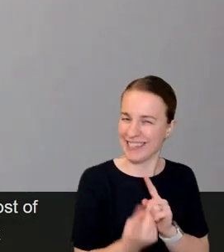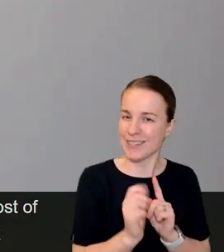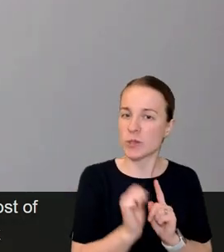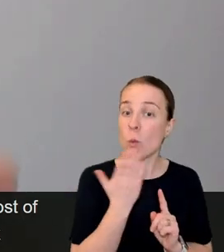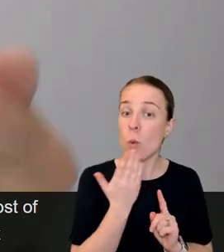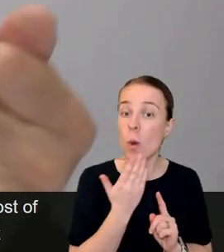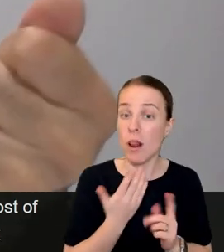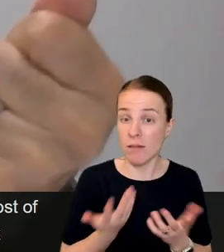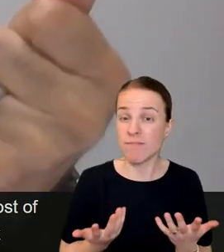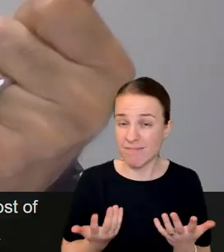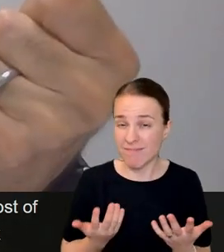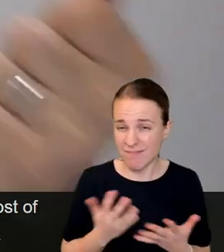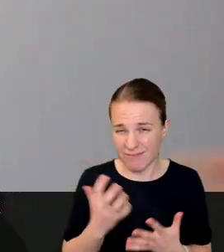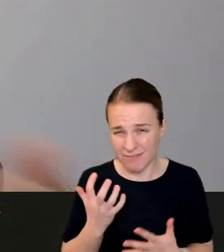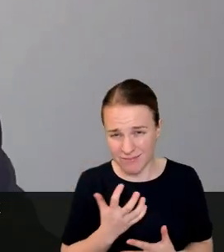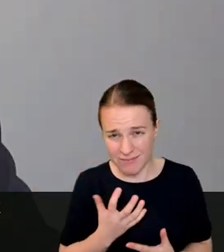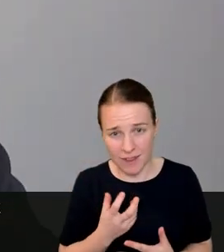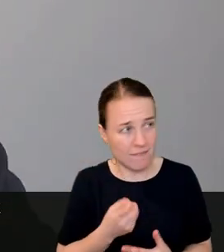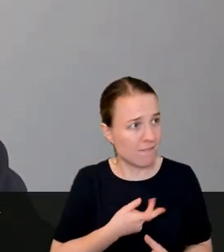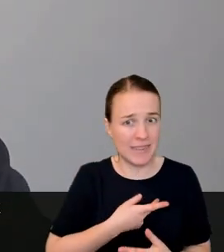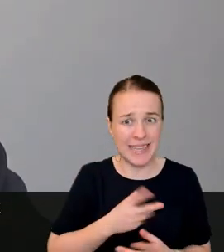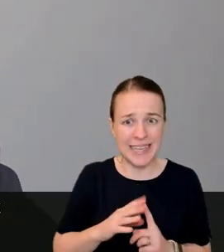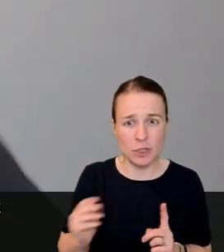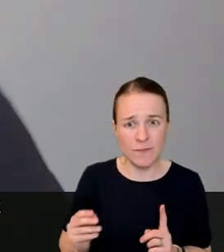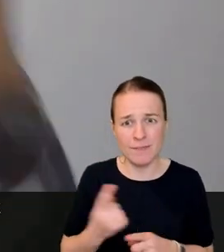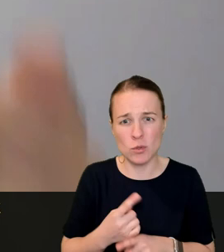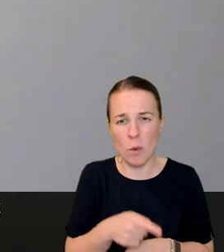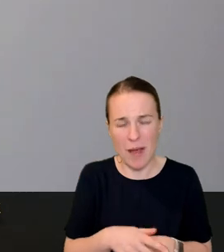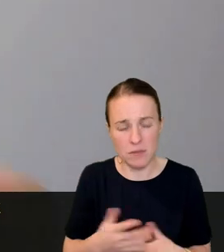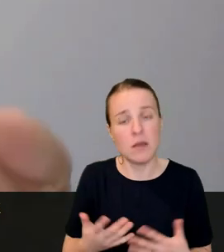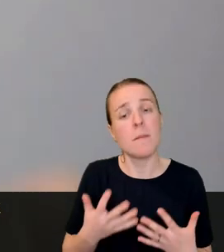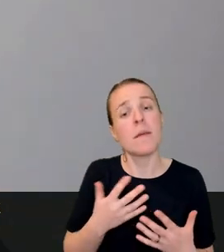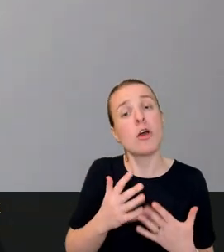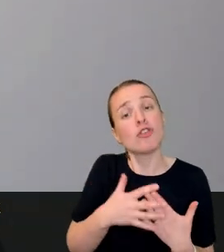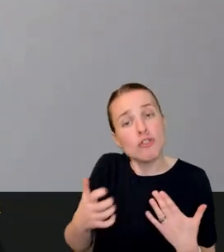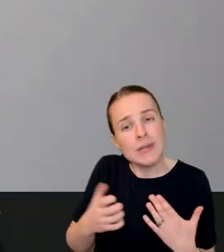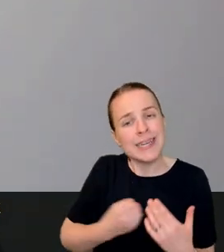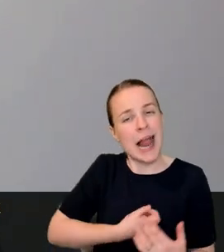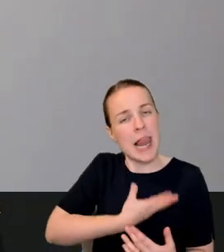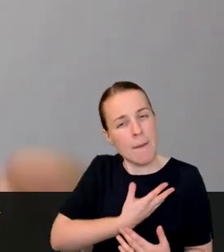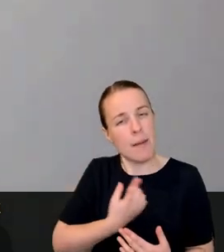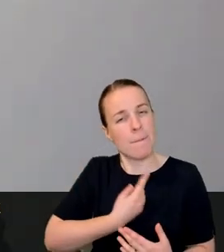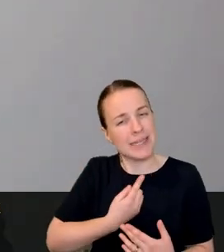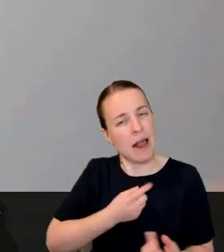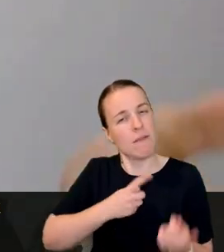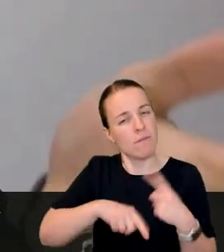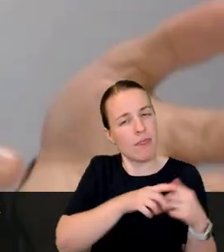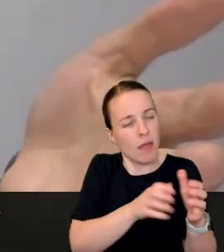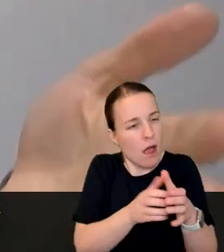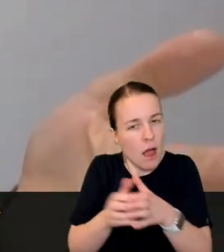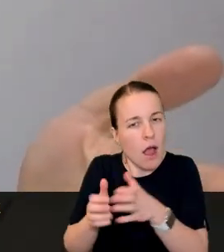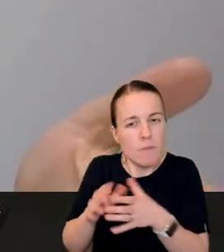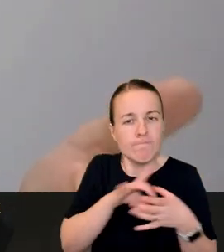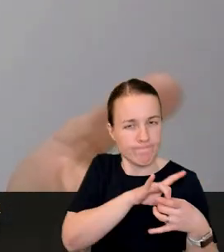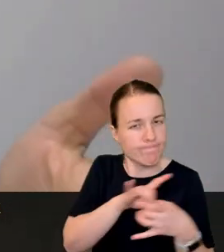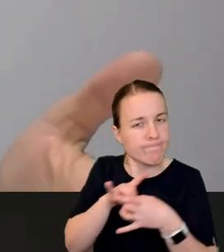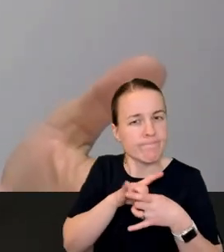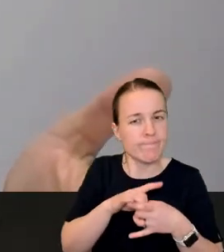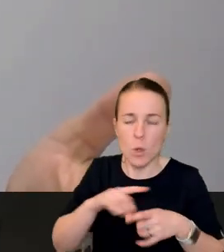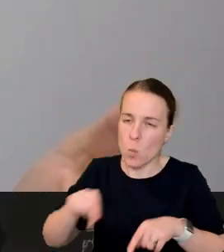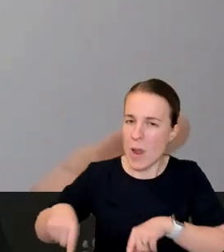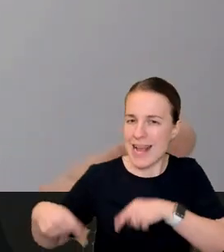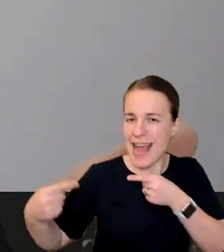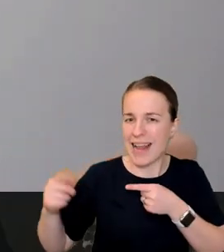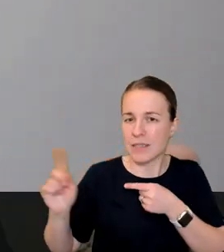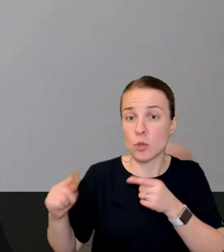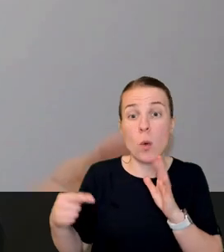Dems, Labour, Greens and myself, that the Conservatives, the previous two have spoken, have been against, are the T-charge, are the